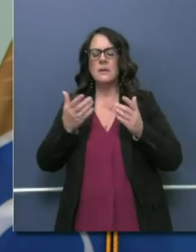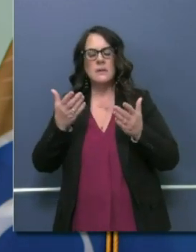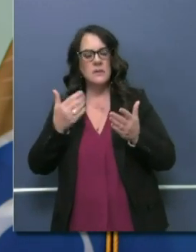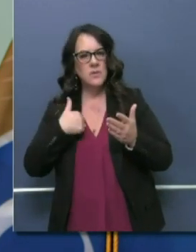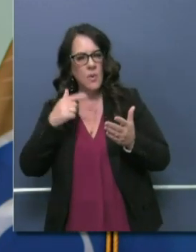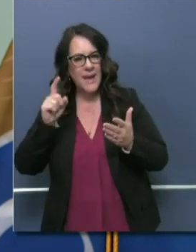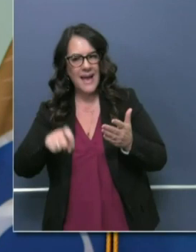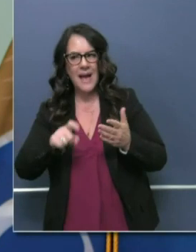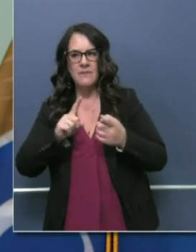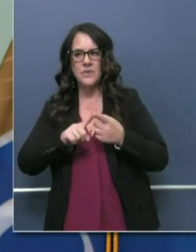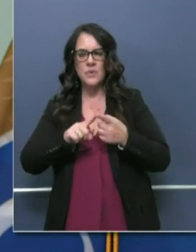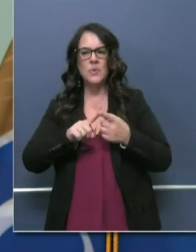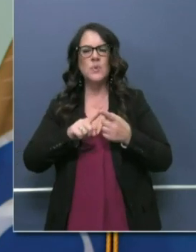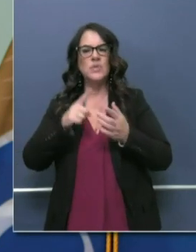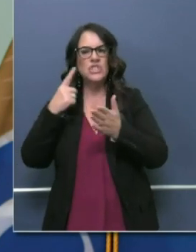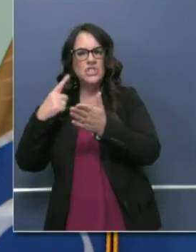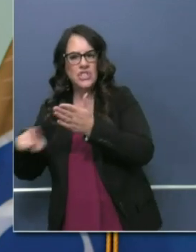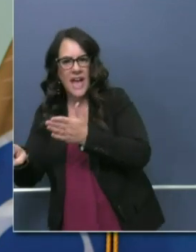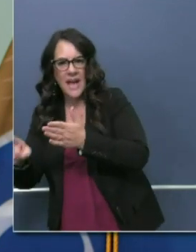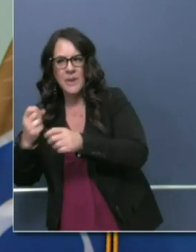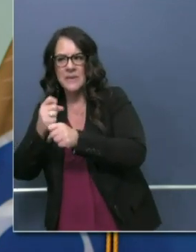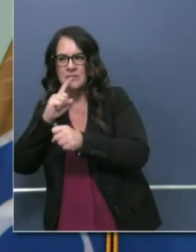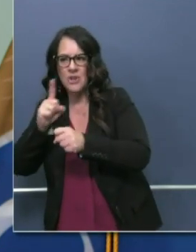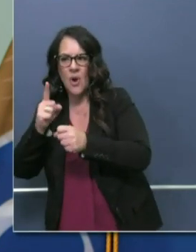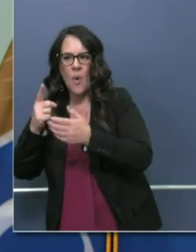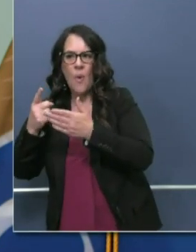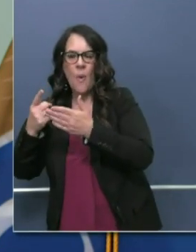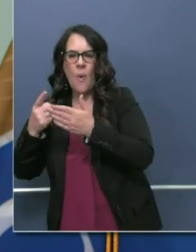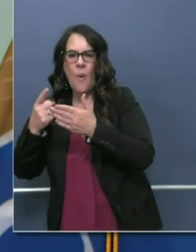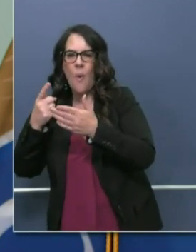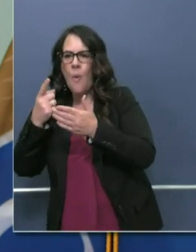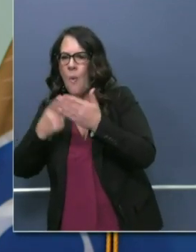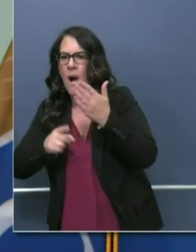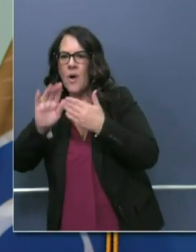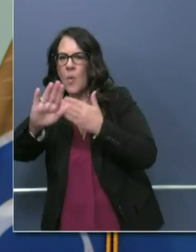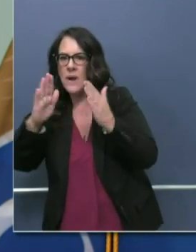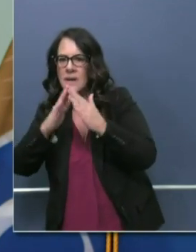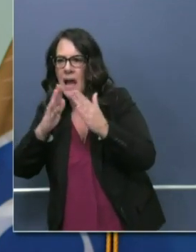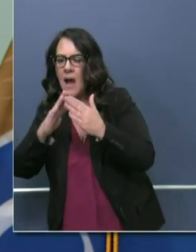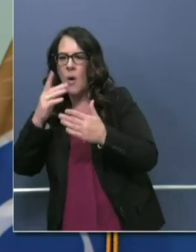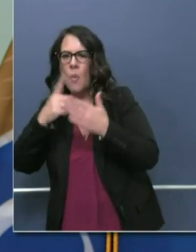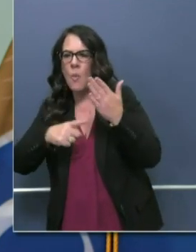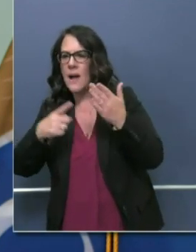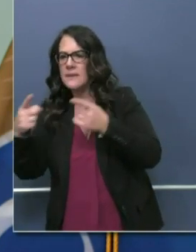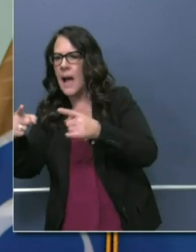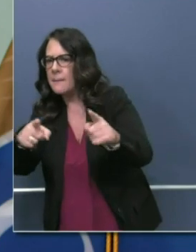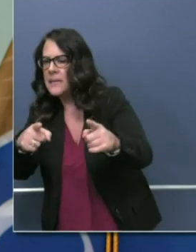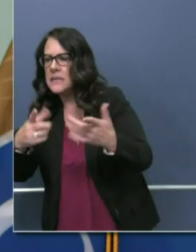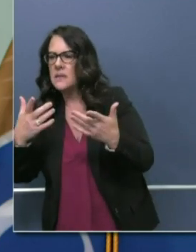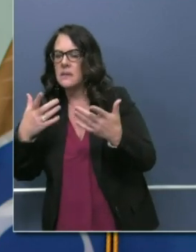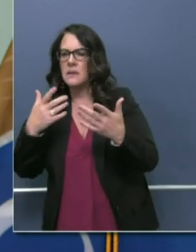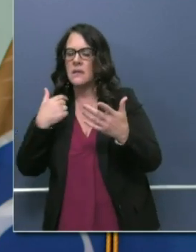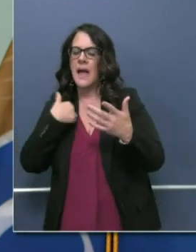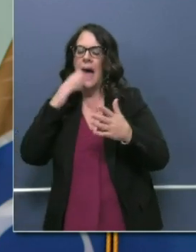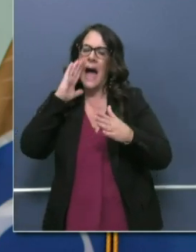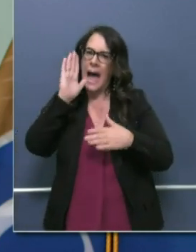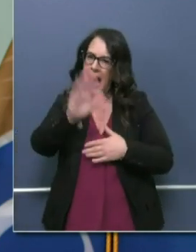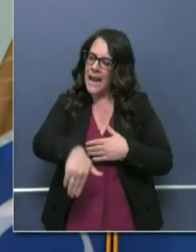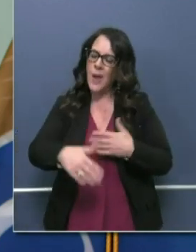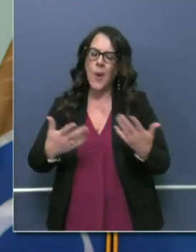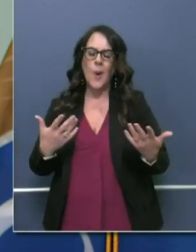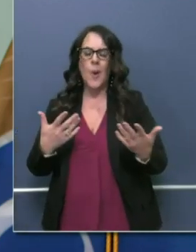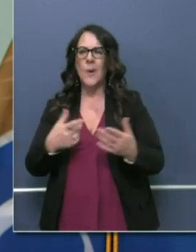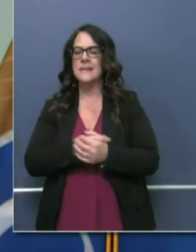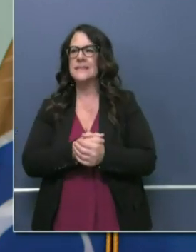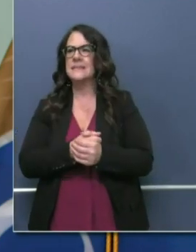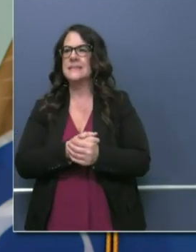here on the basis of what's happening in those communities in real time. I know this, trust me, I know this